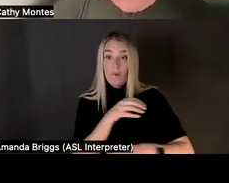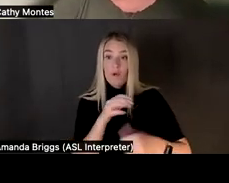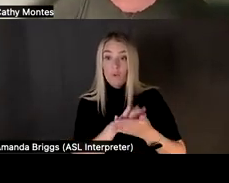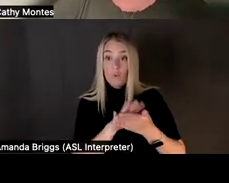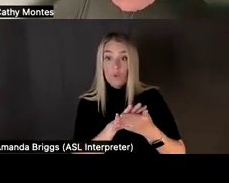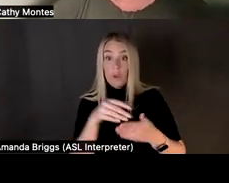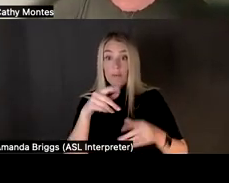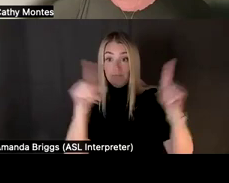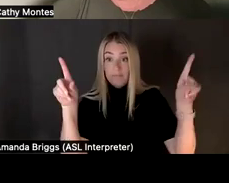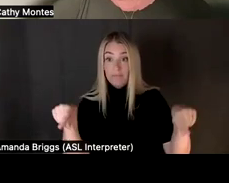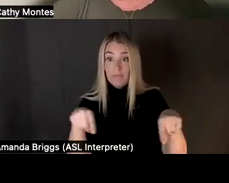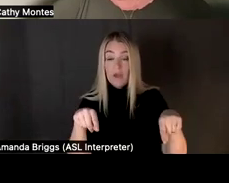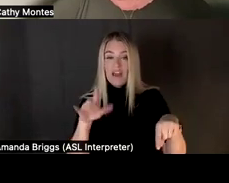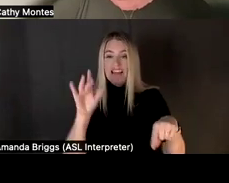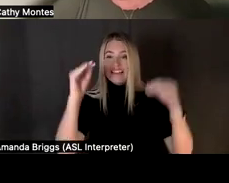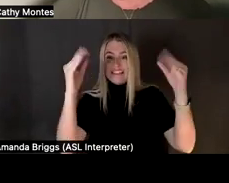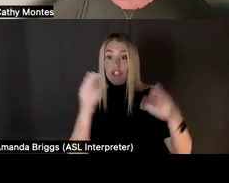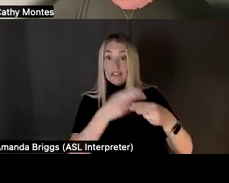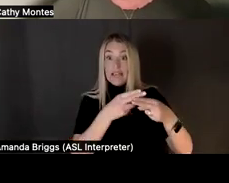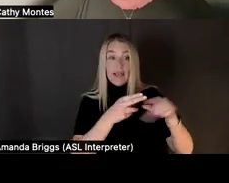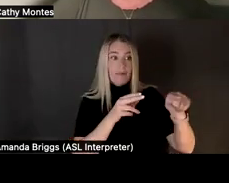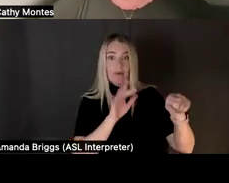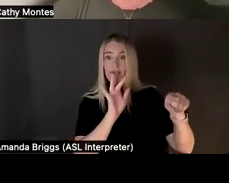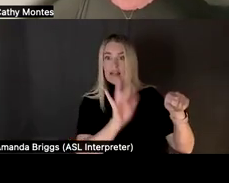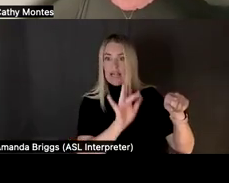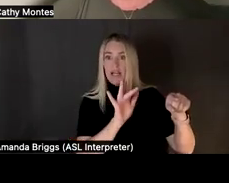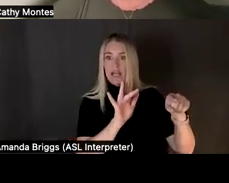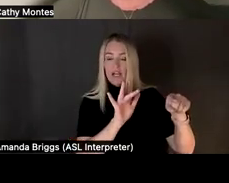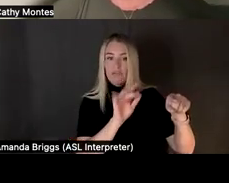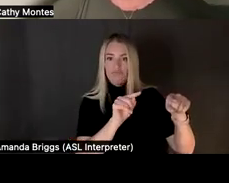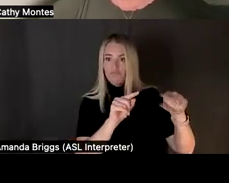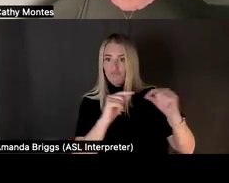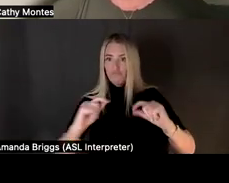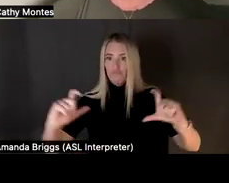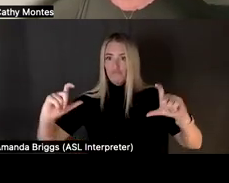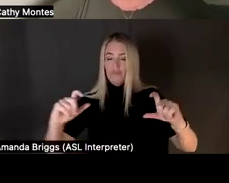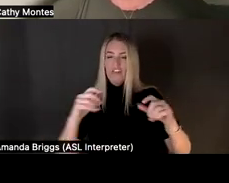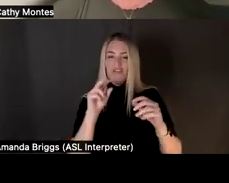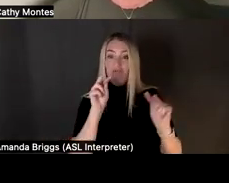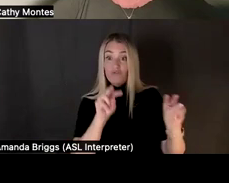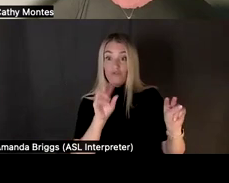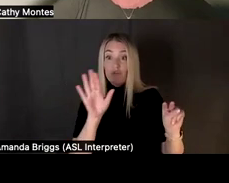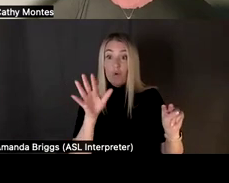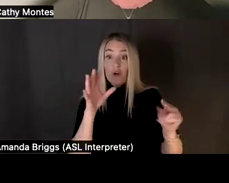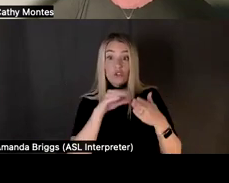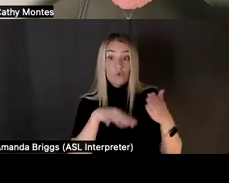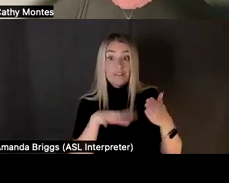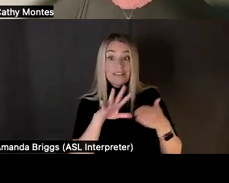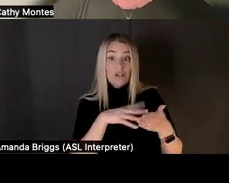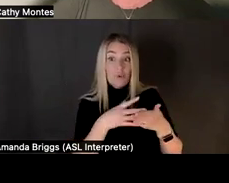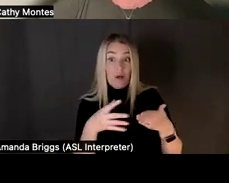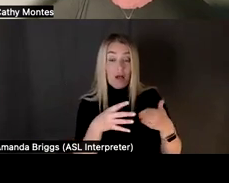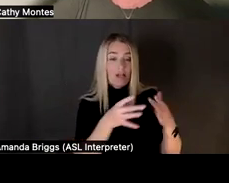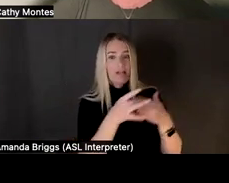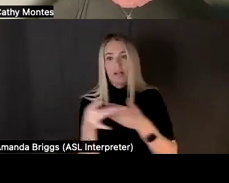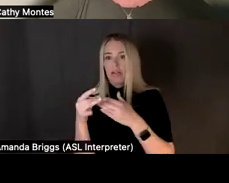click on your teacher's name when you're able to view your student's schedule, and it would take them right to the